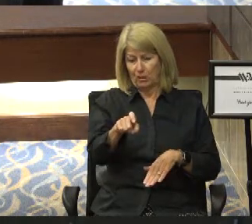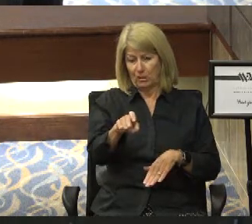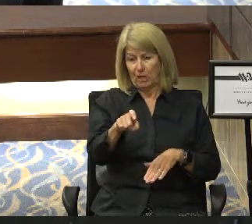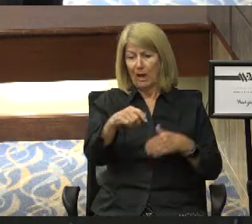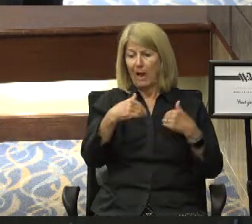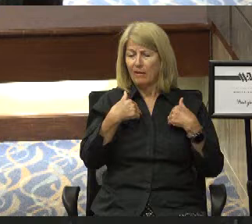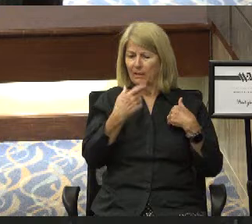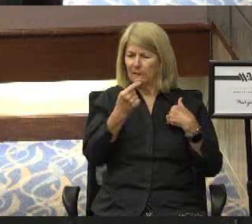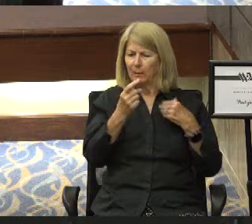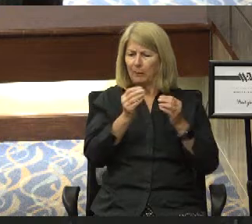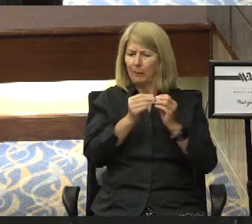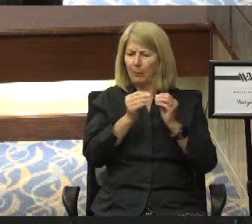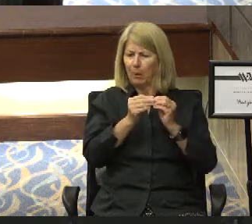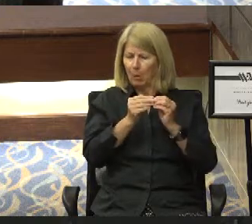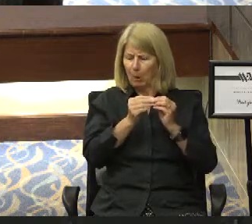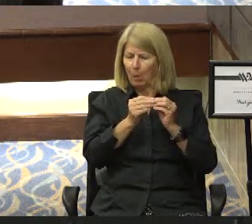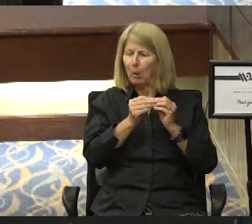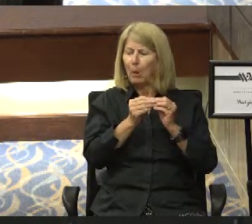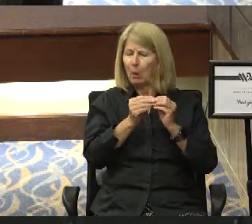bit more weight.